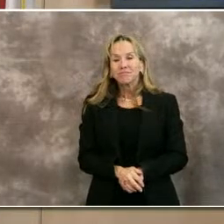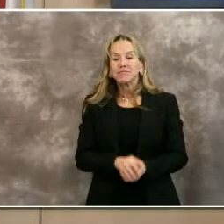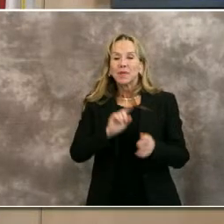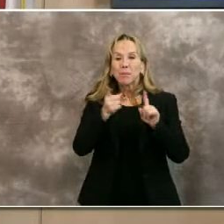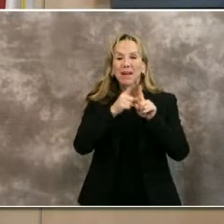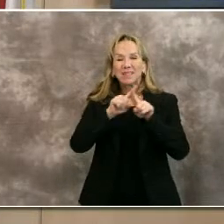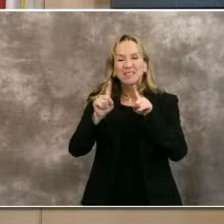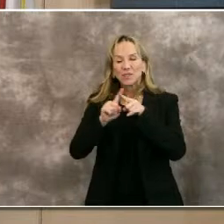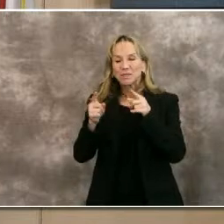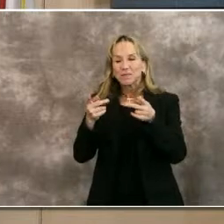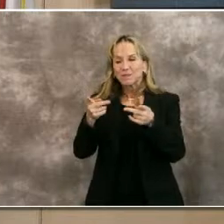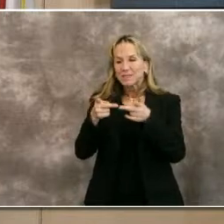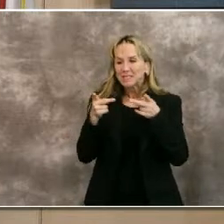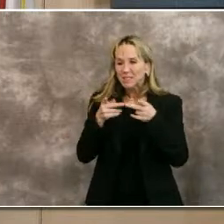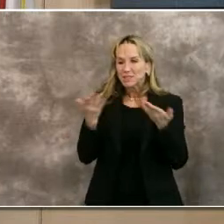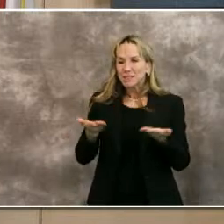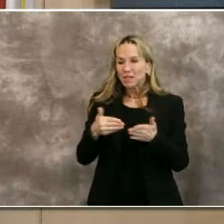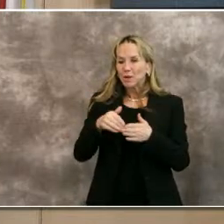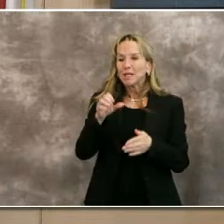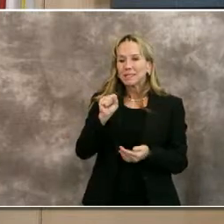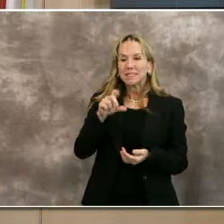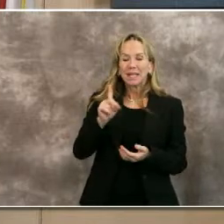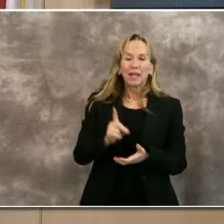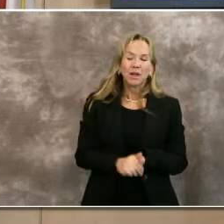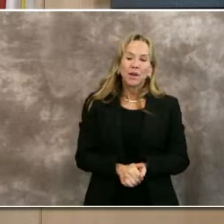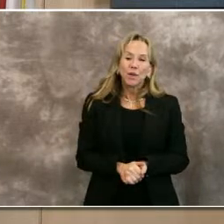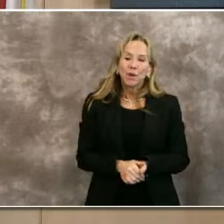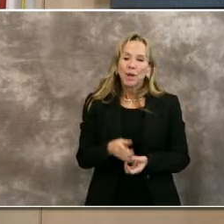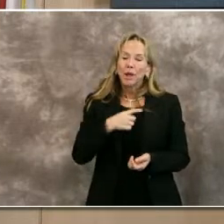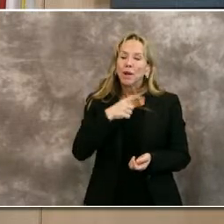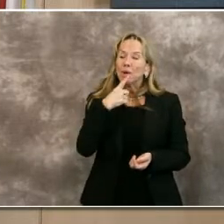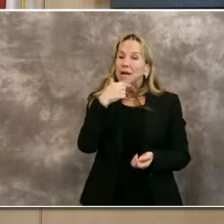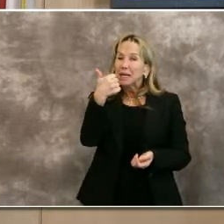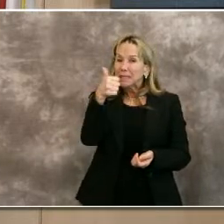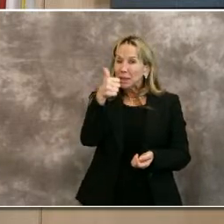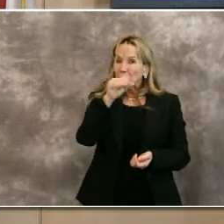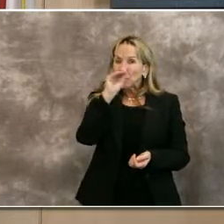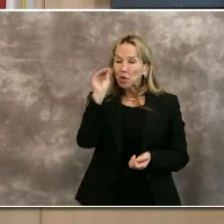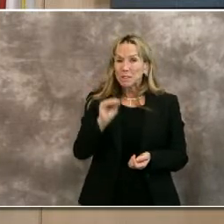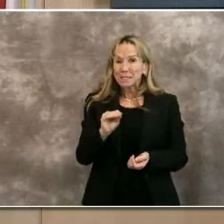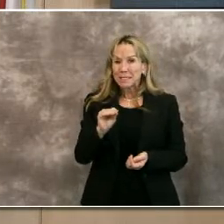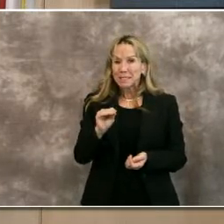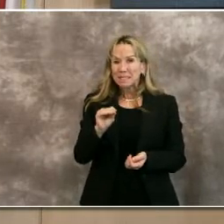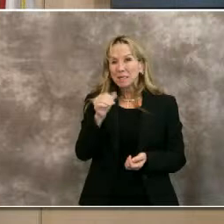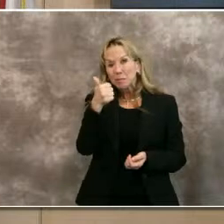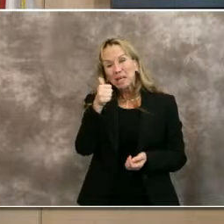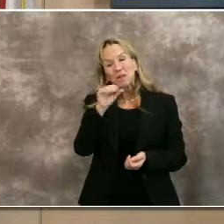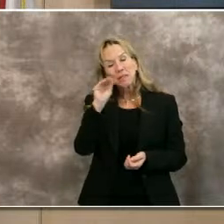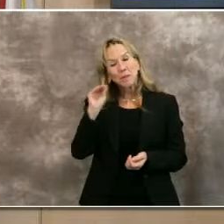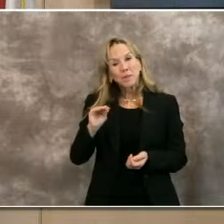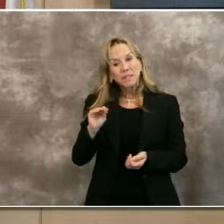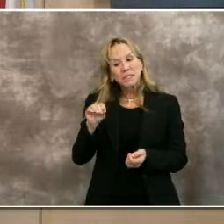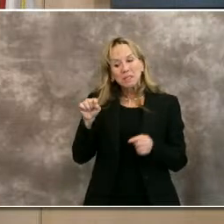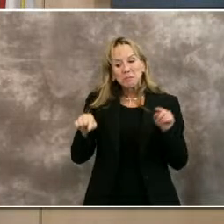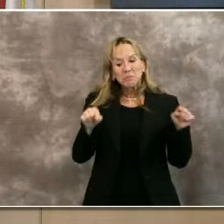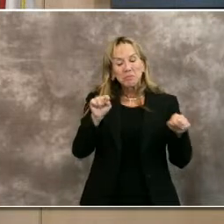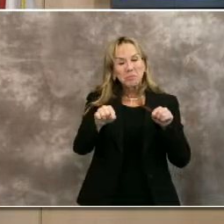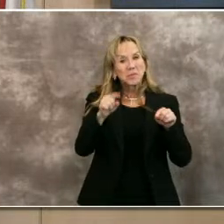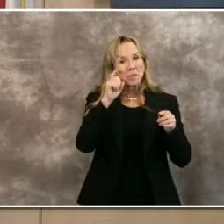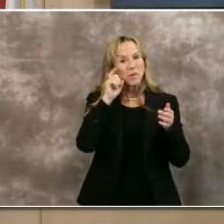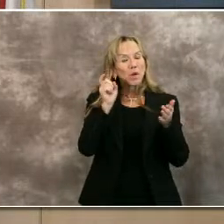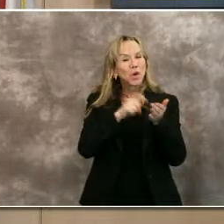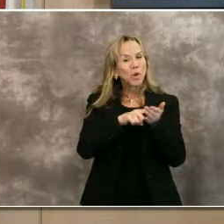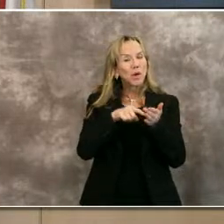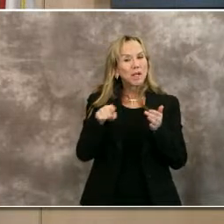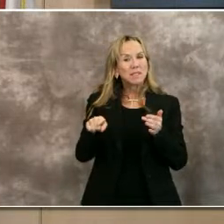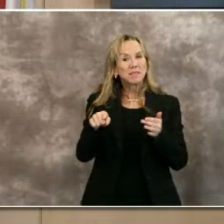detections in San Diego. I'd say we're having about 10% of our cases that we report are from individuals who